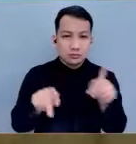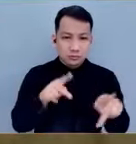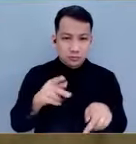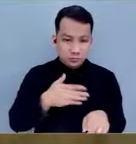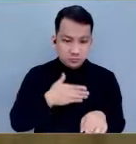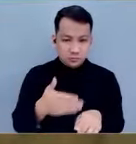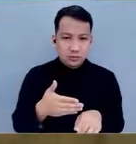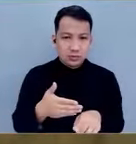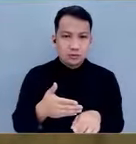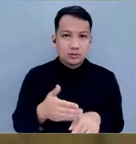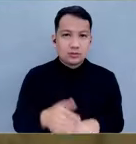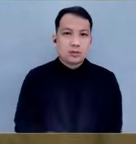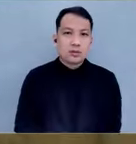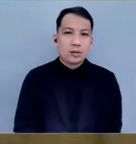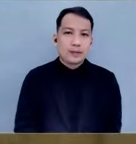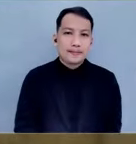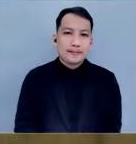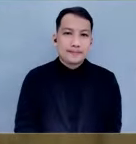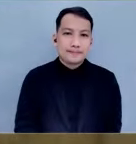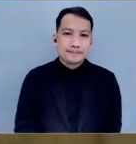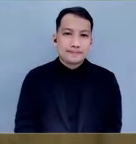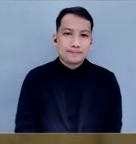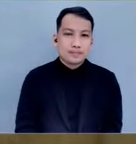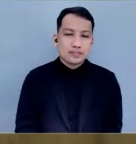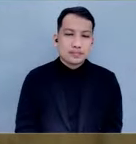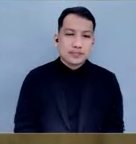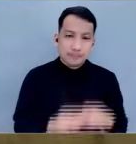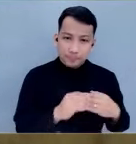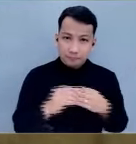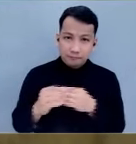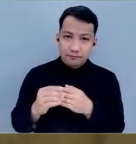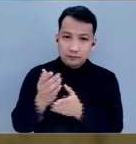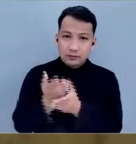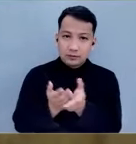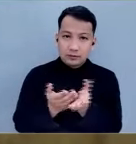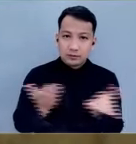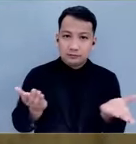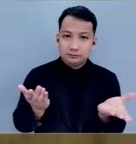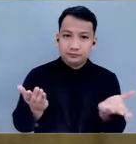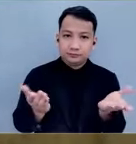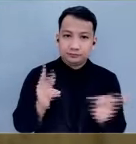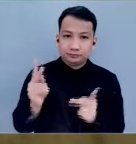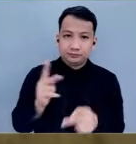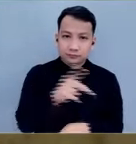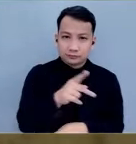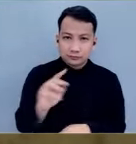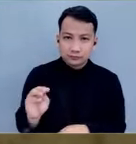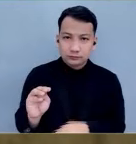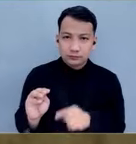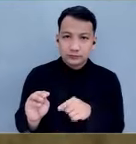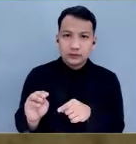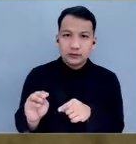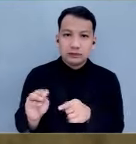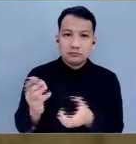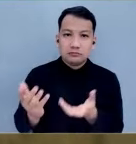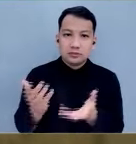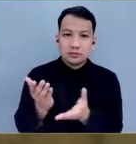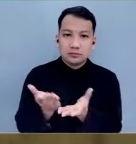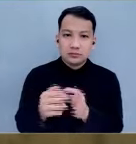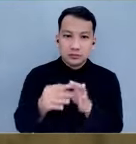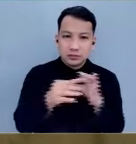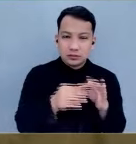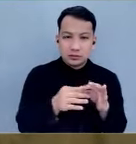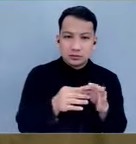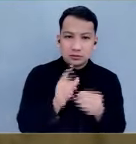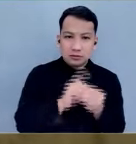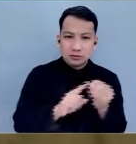The PI will lead to some people to become prime minister and there will be a perpetuation of